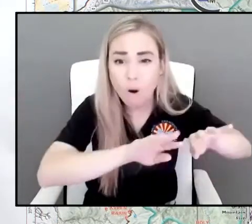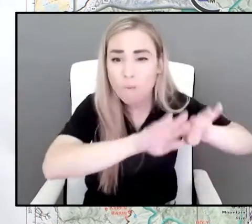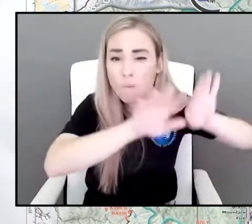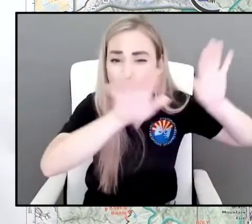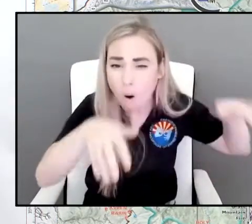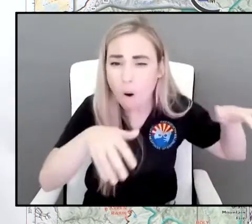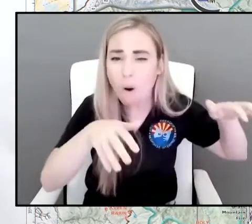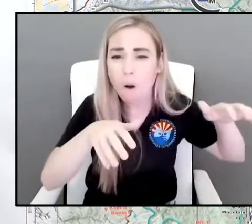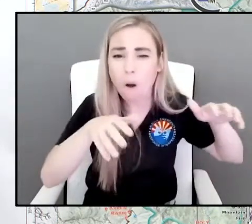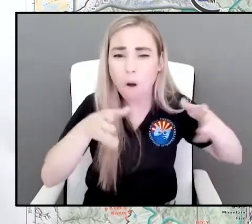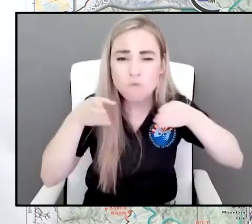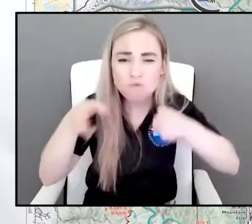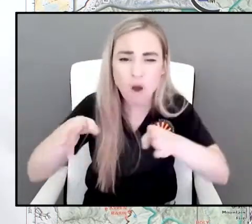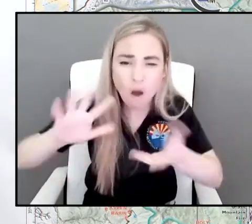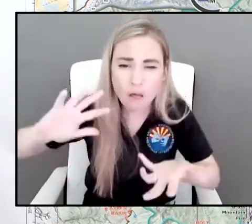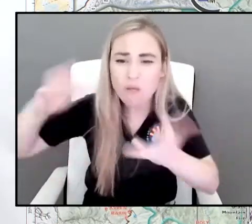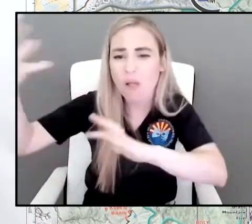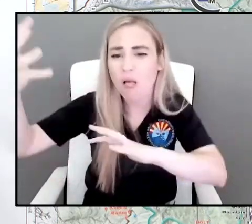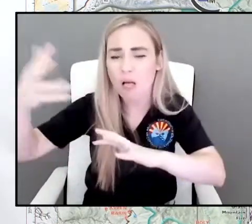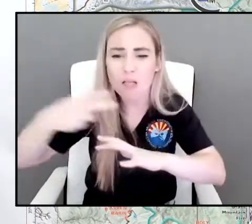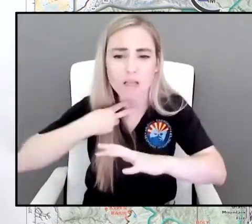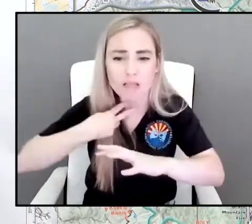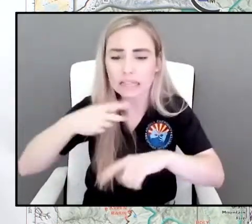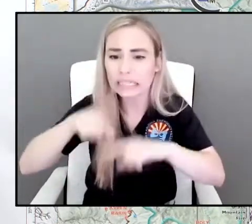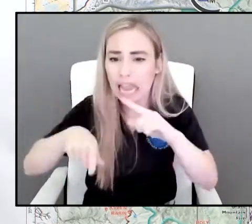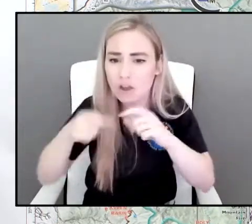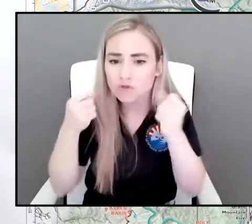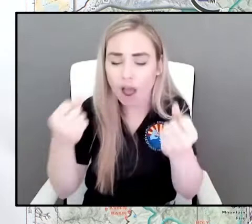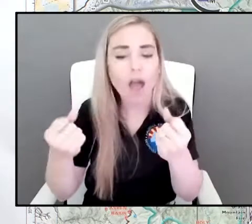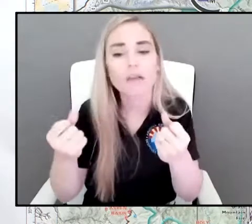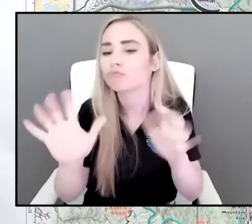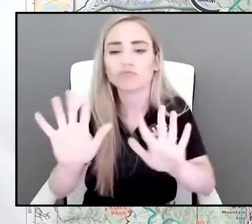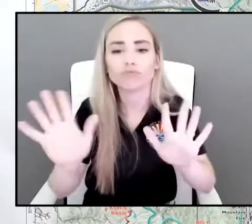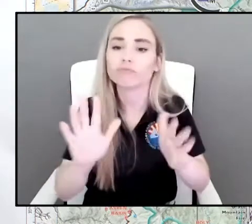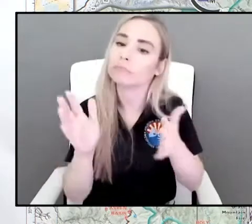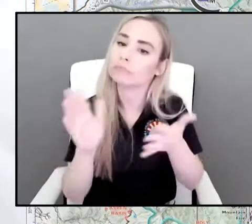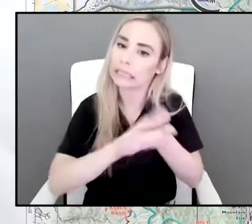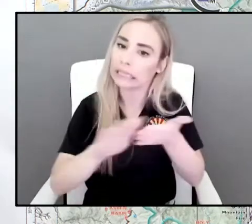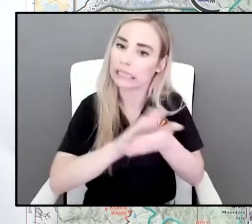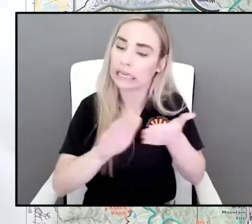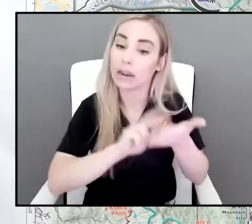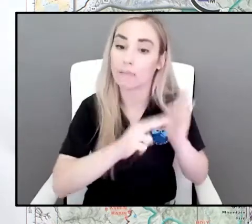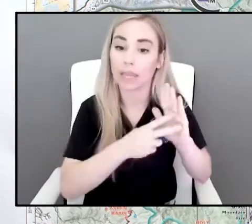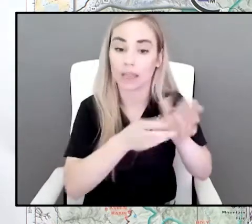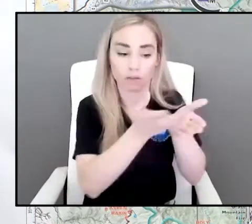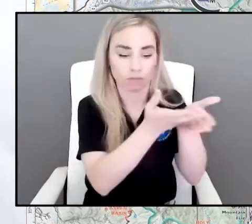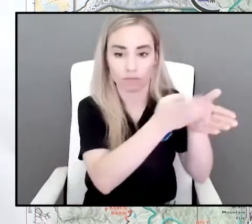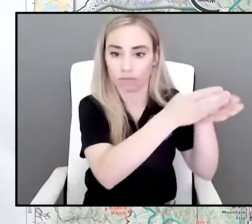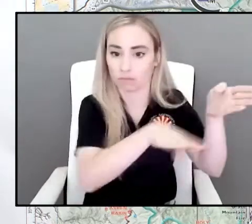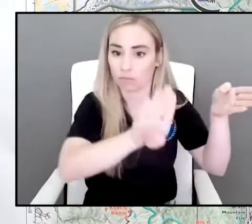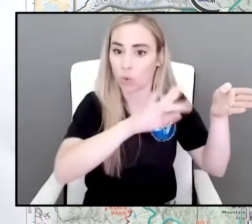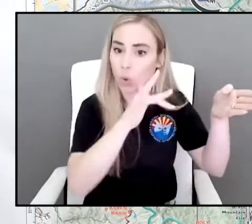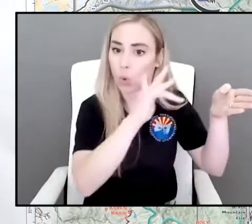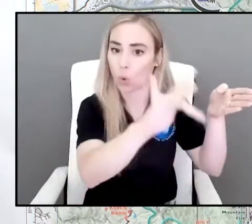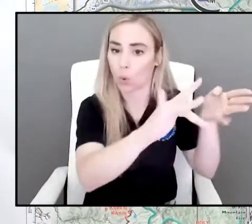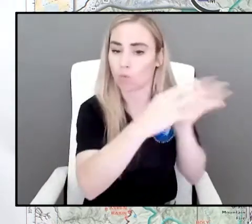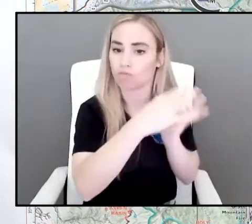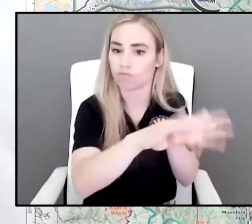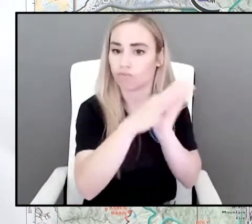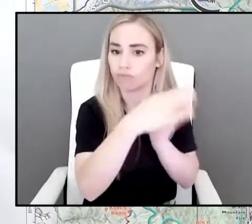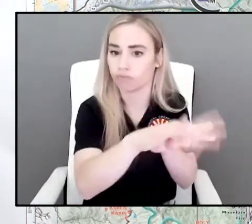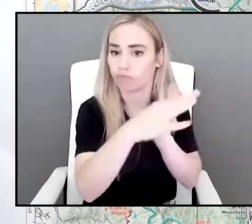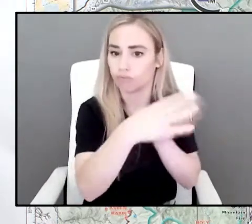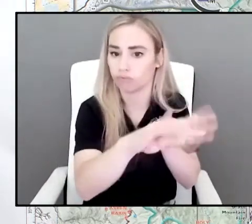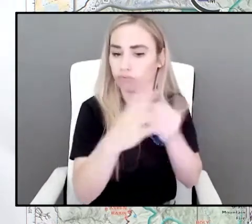no ability for folks who live up there to access their properties. So we're looking at critical values like our road